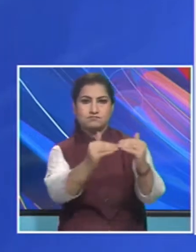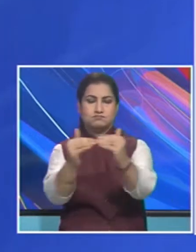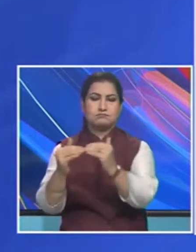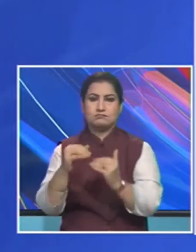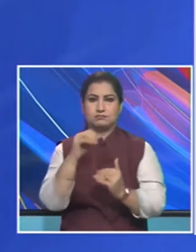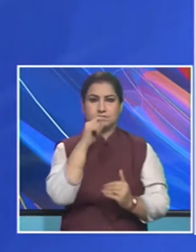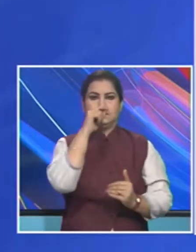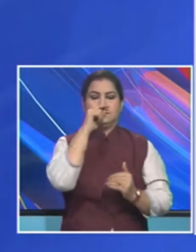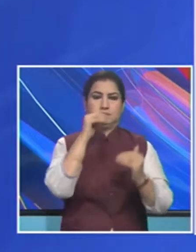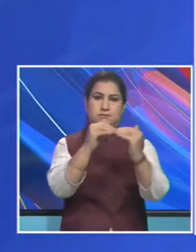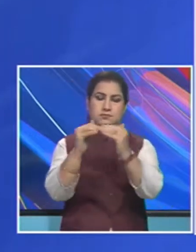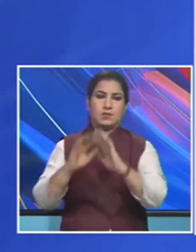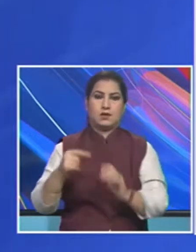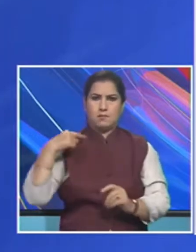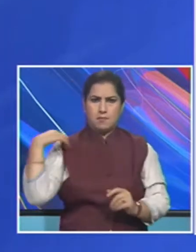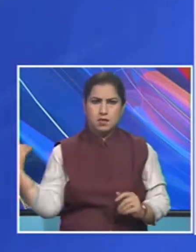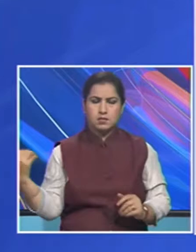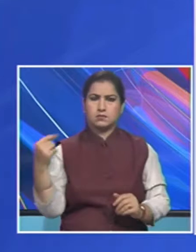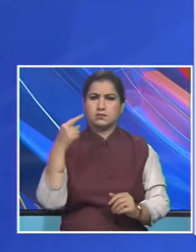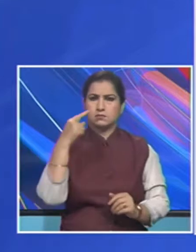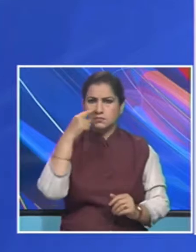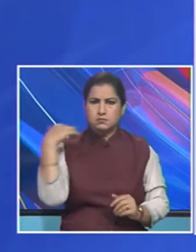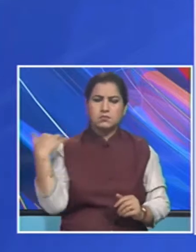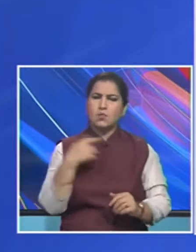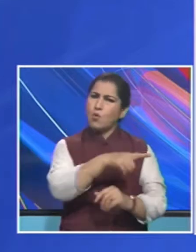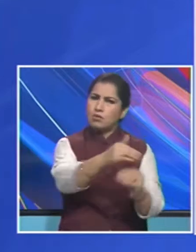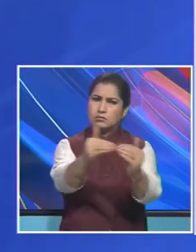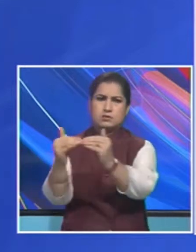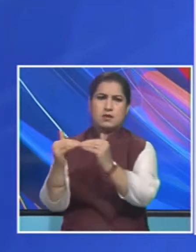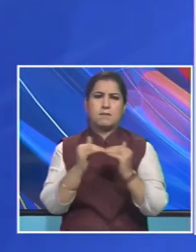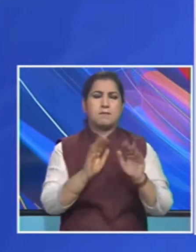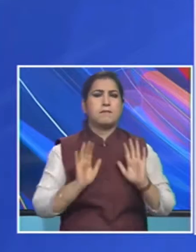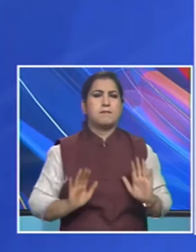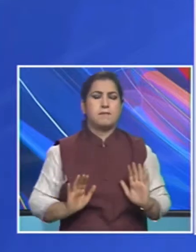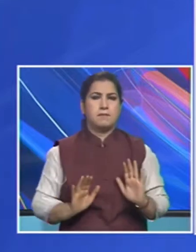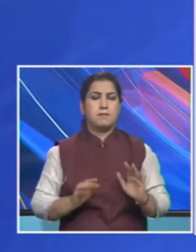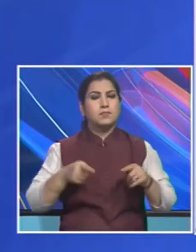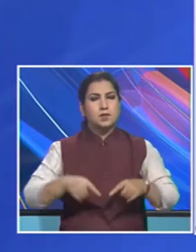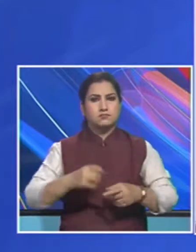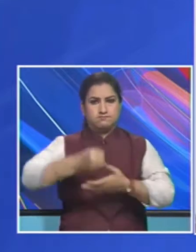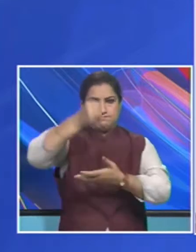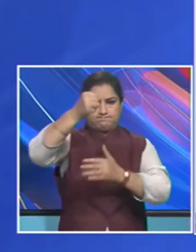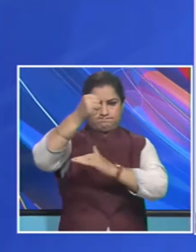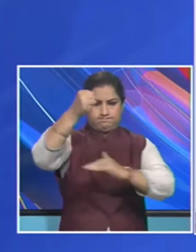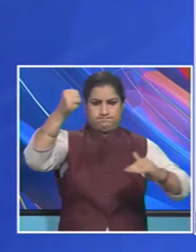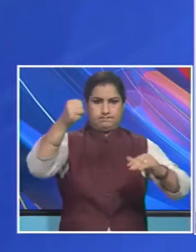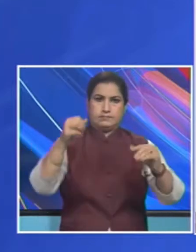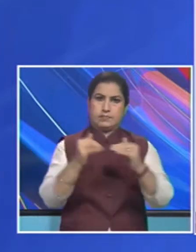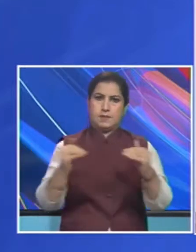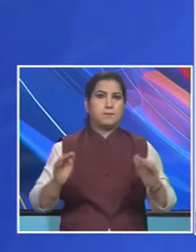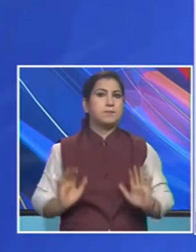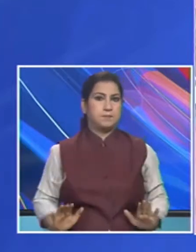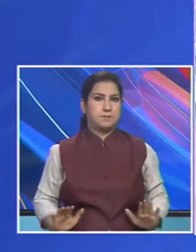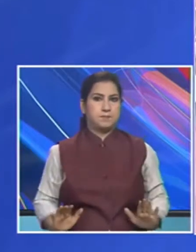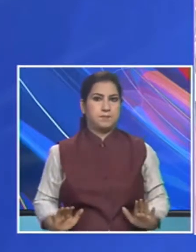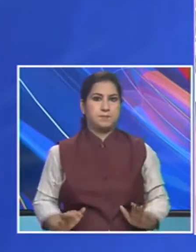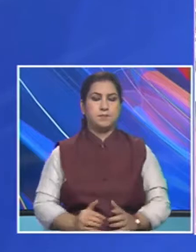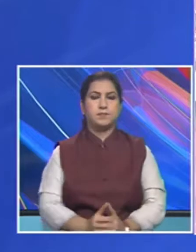equity, brotherhood, fraternity, and justice.